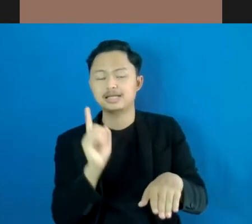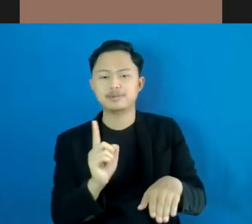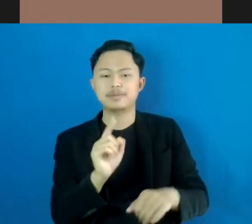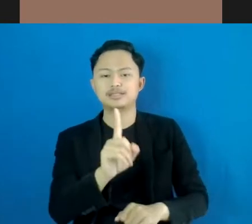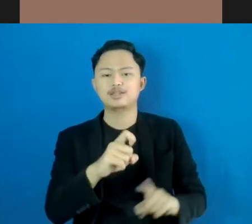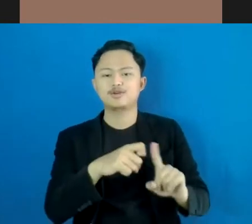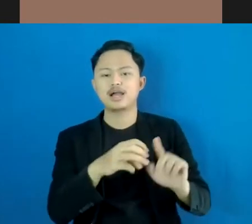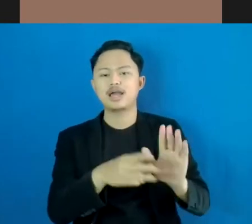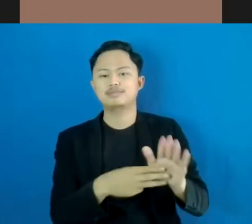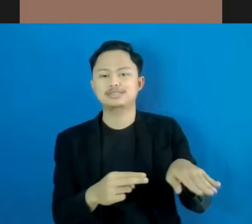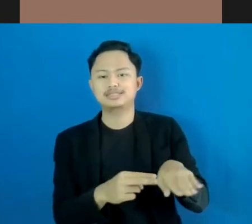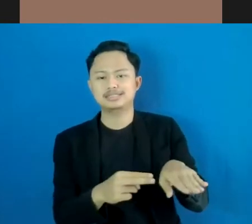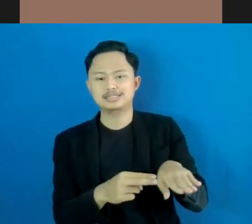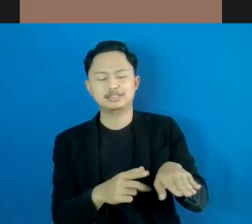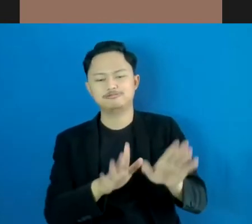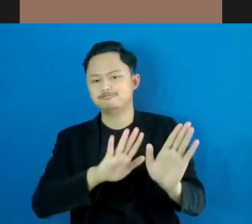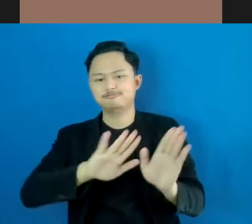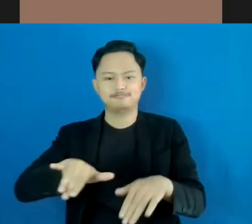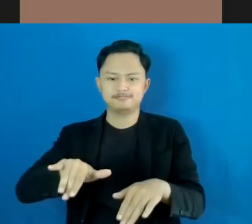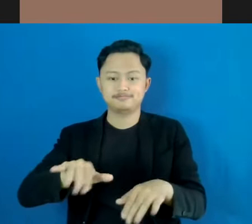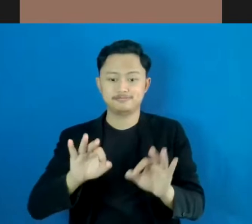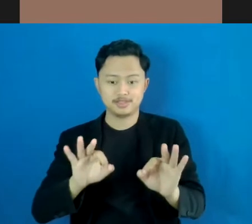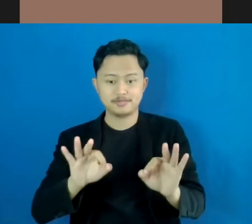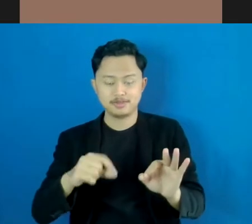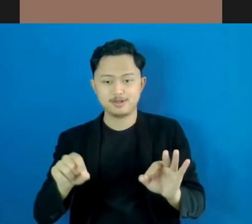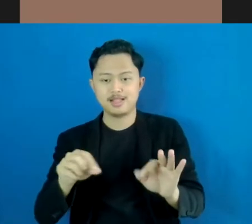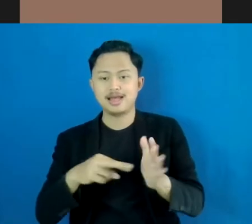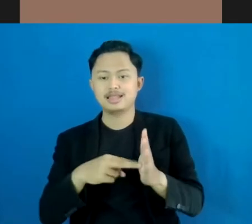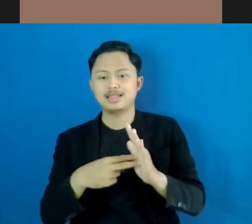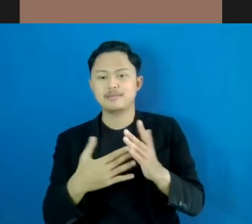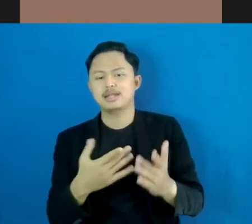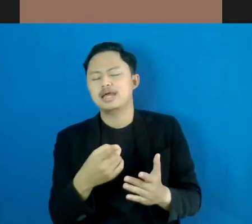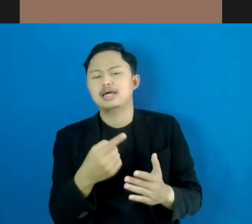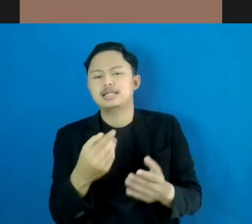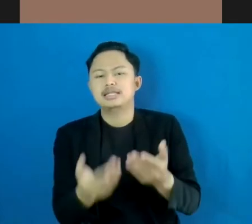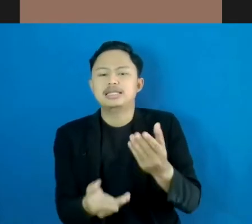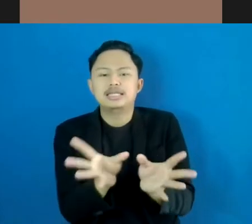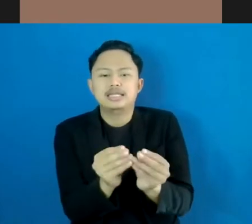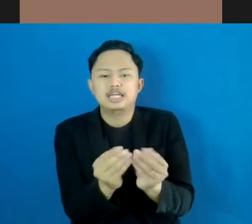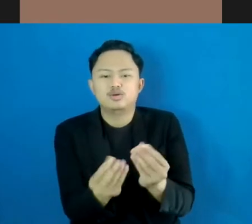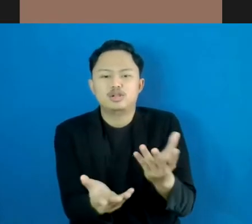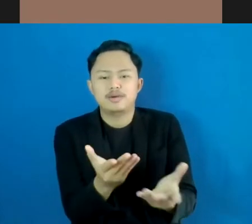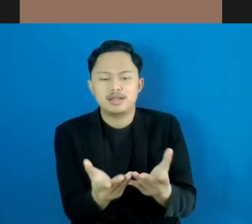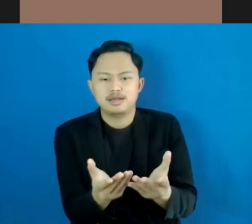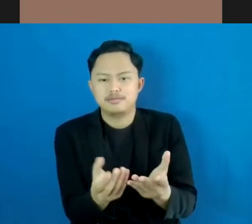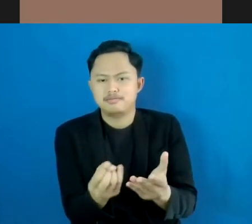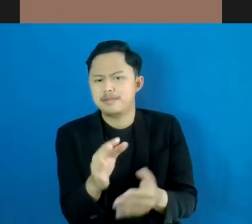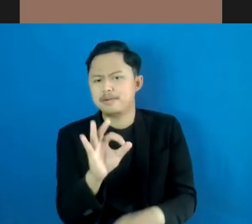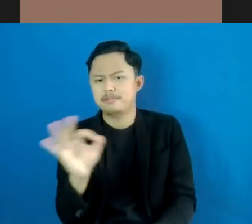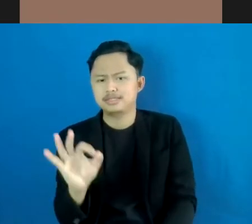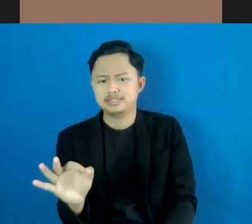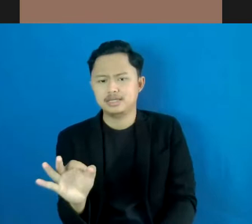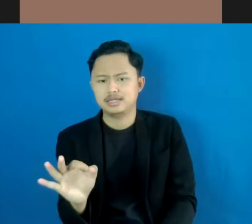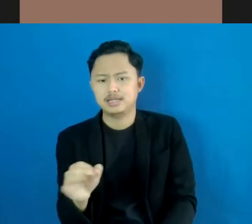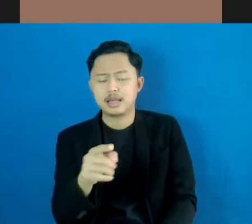energy cost is lesser, right? Which is lesser by almost 10 to 15% of what I am paying